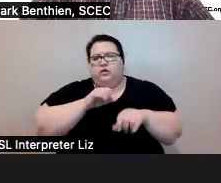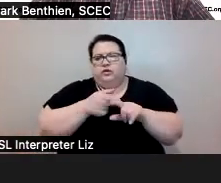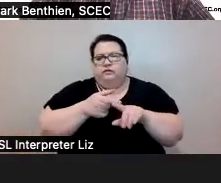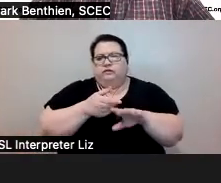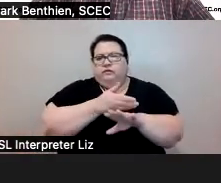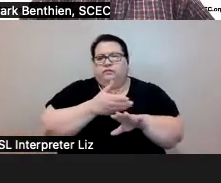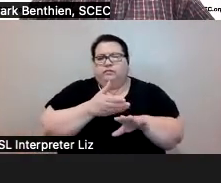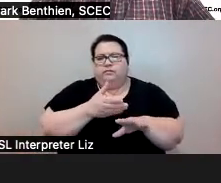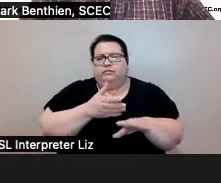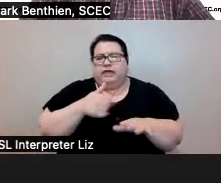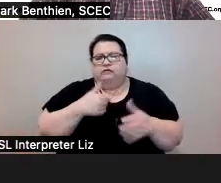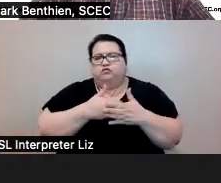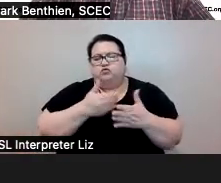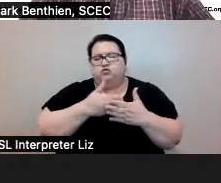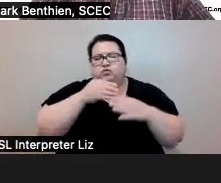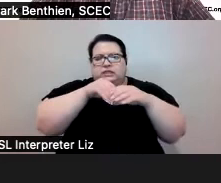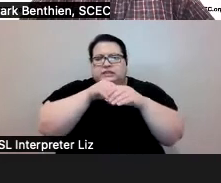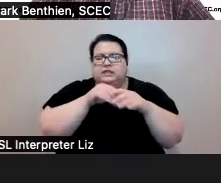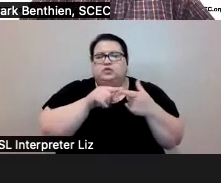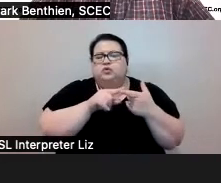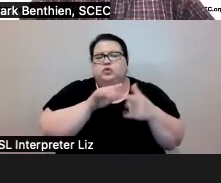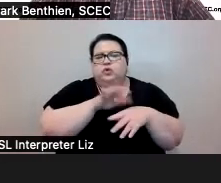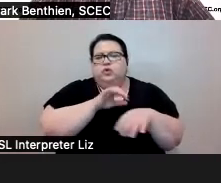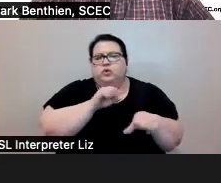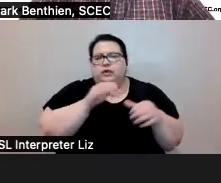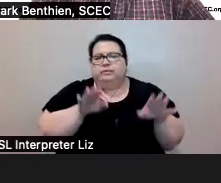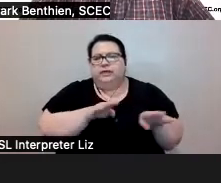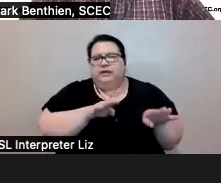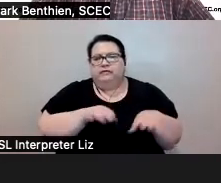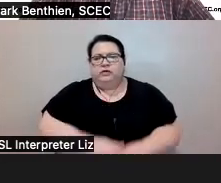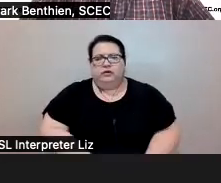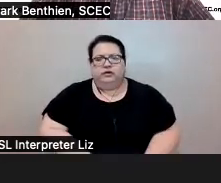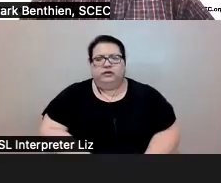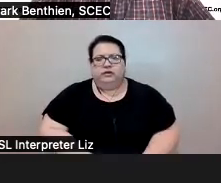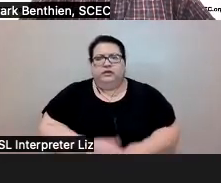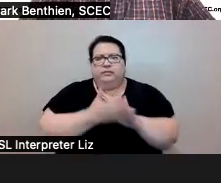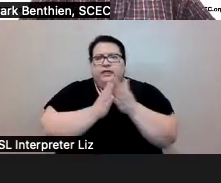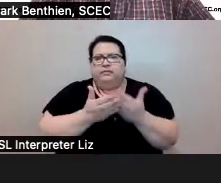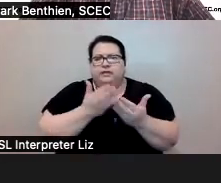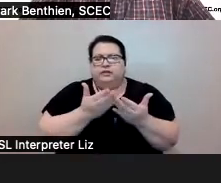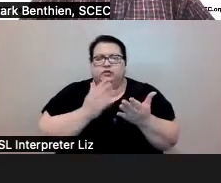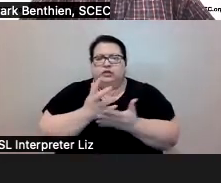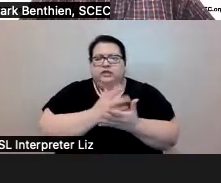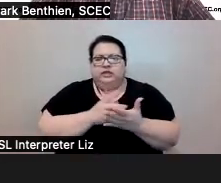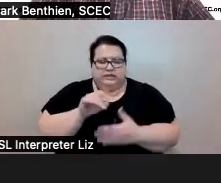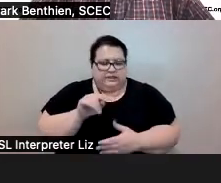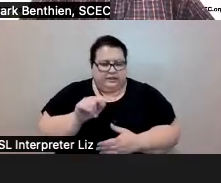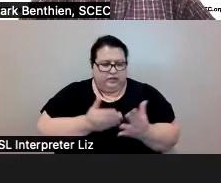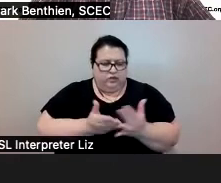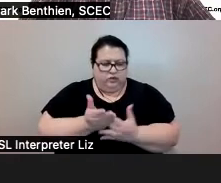this is leading into new insights into earthquake behavior. Next. It's getting easier to collect data, whether through